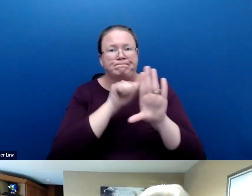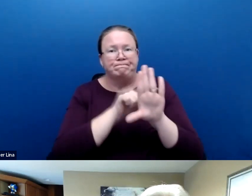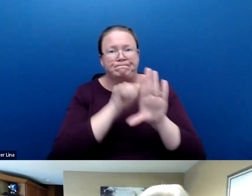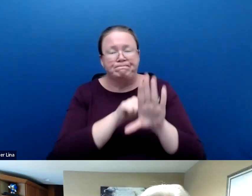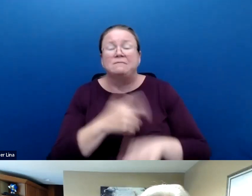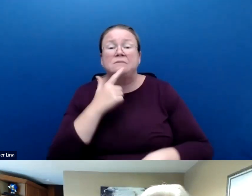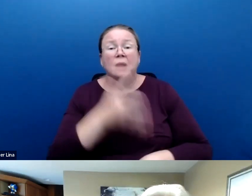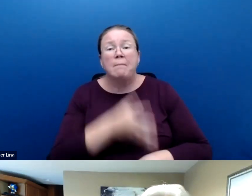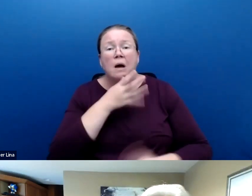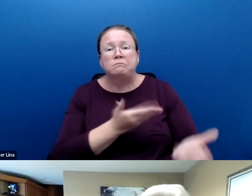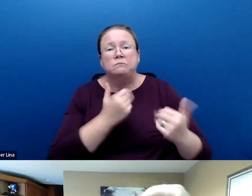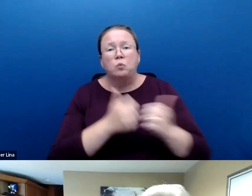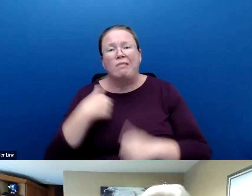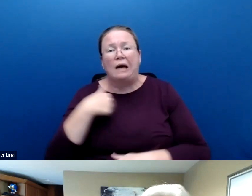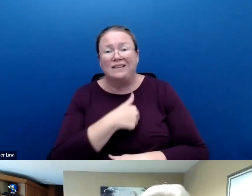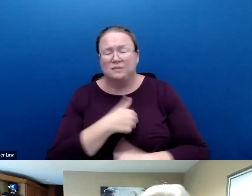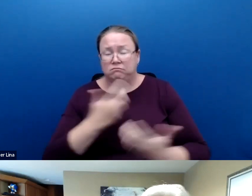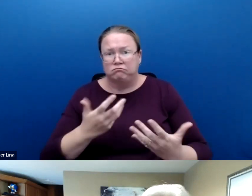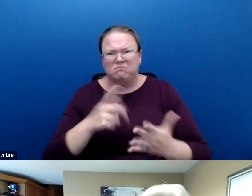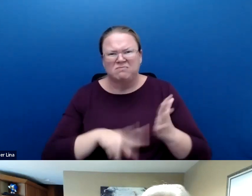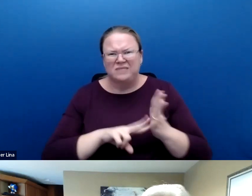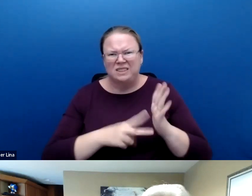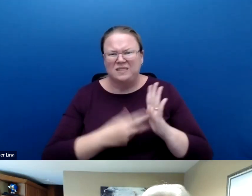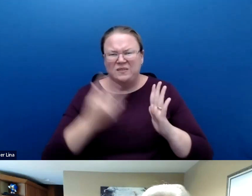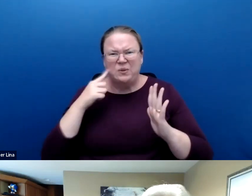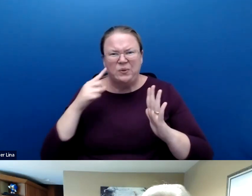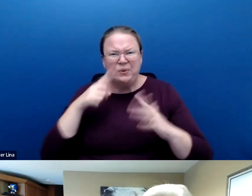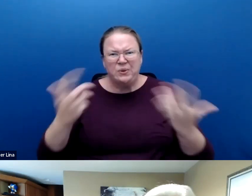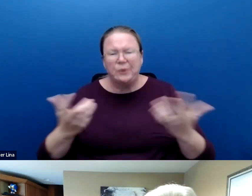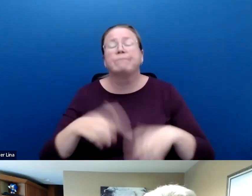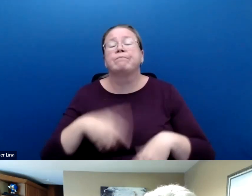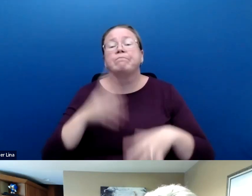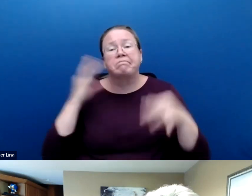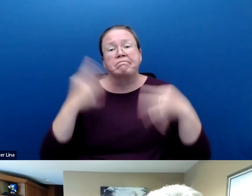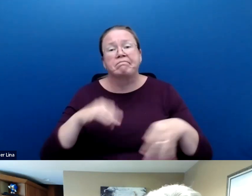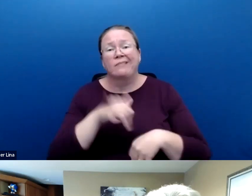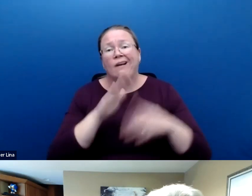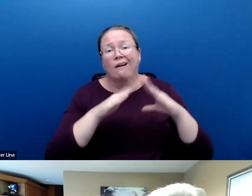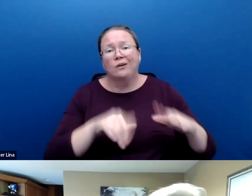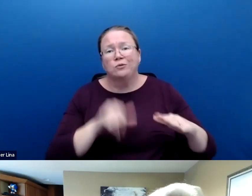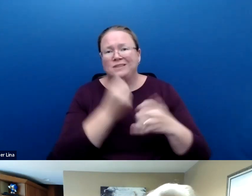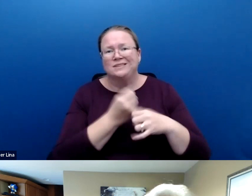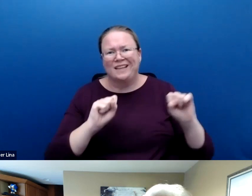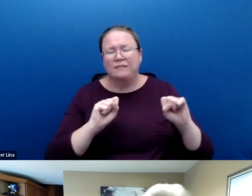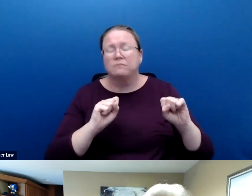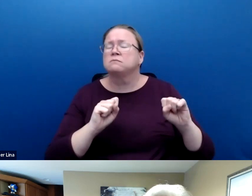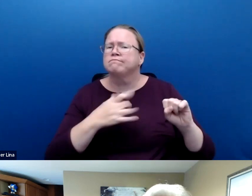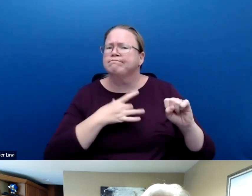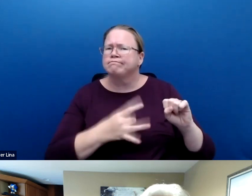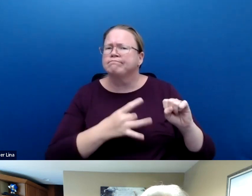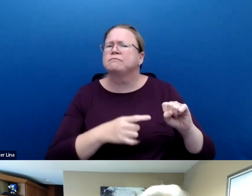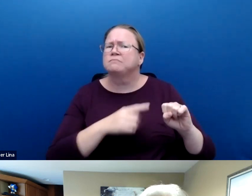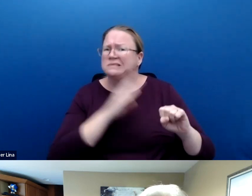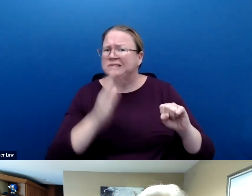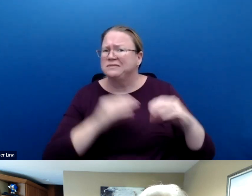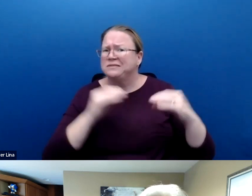and said, your mother is coming with us. Well, what do you mean? Well, it was determined that this house is not safe. Now, what is interesting was there had never